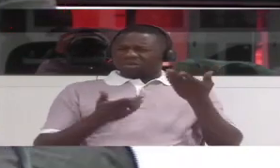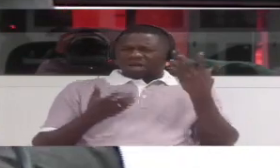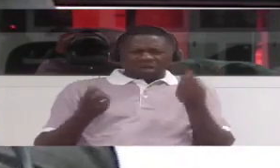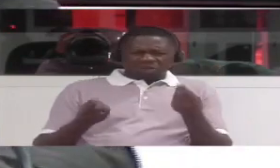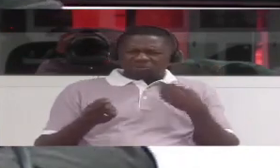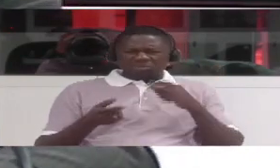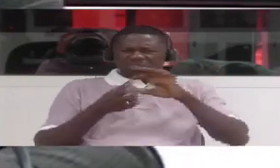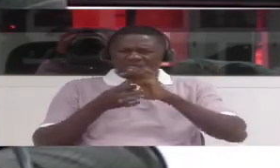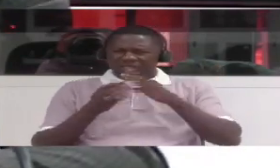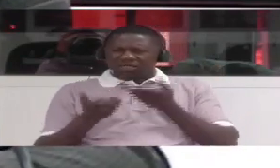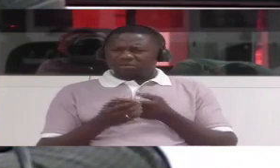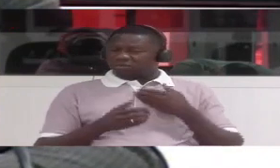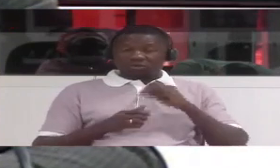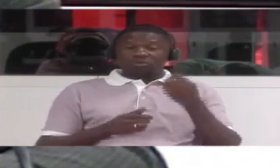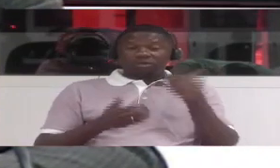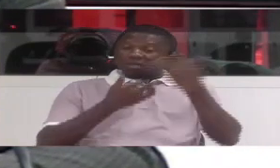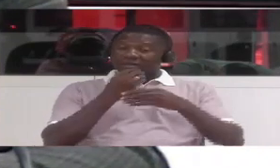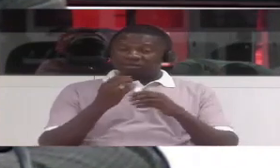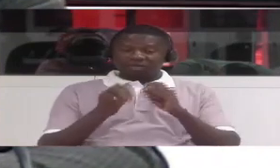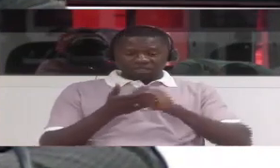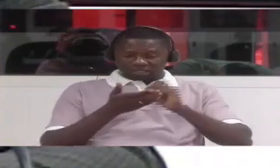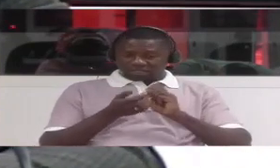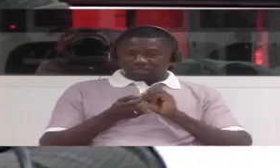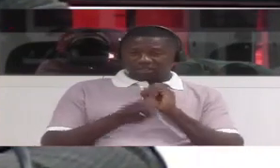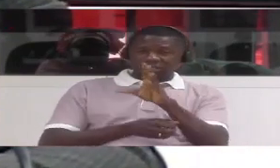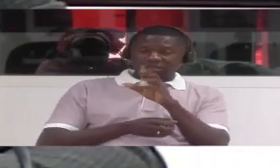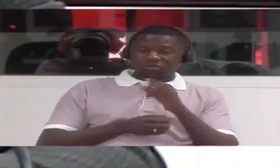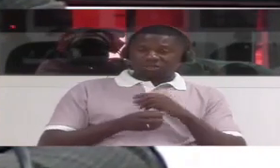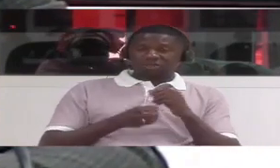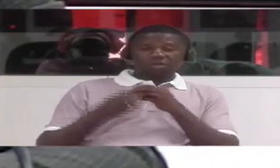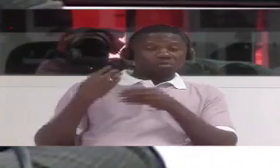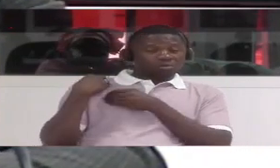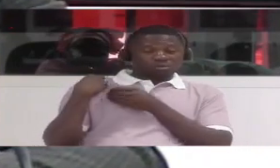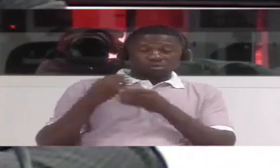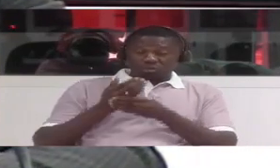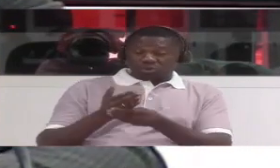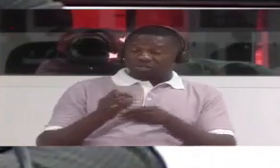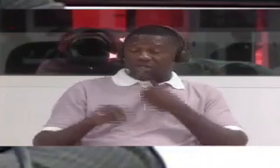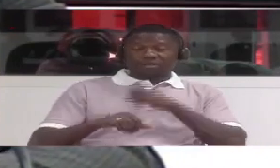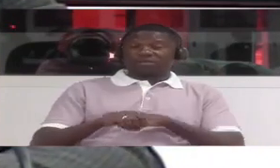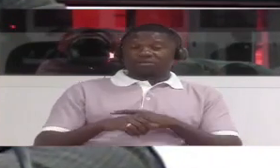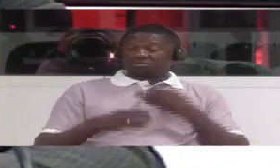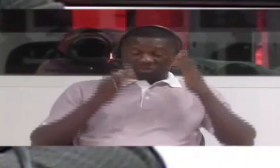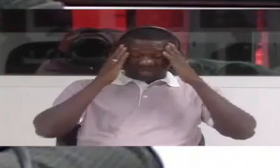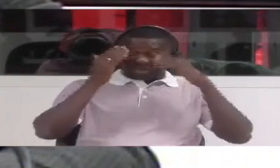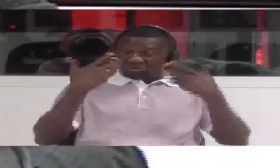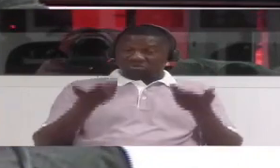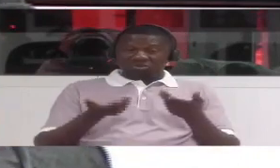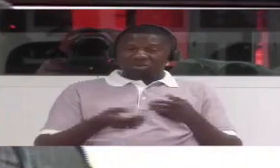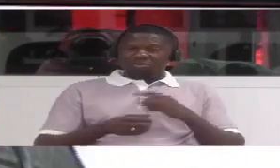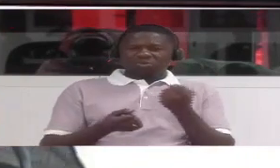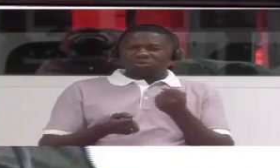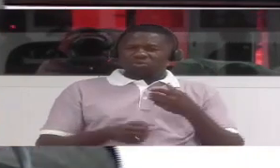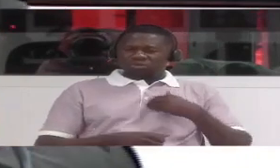or even spoken to the editor at the time. So even though I really wondered what has happened, but I was in no fear, because I knew I